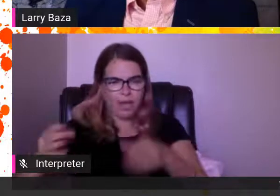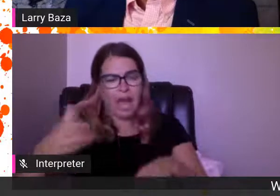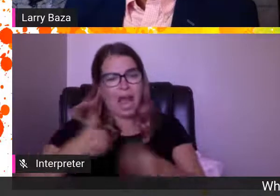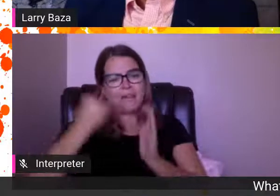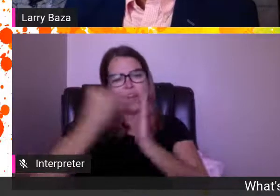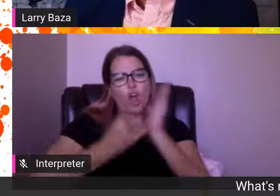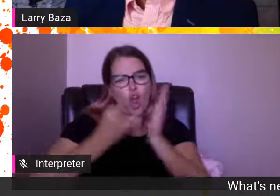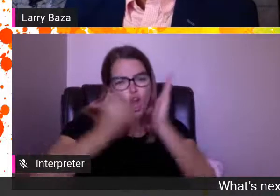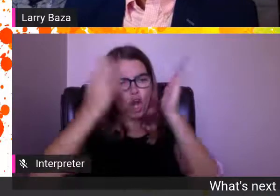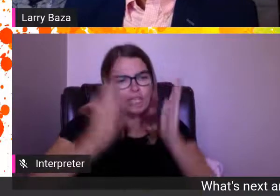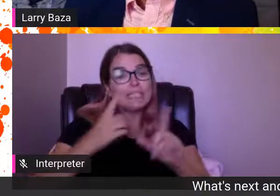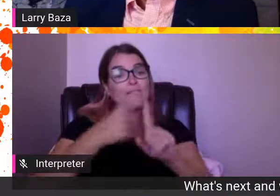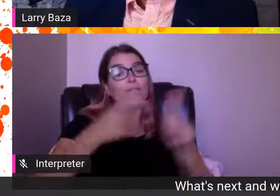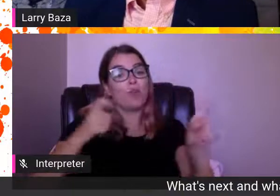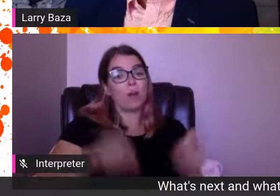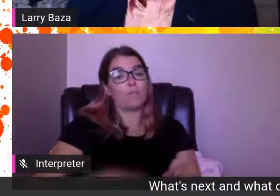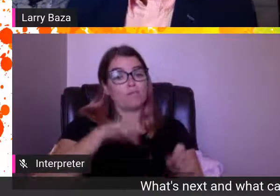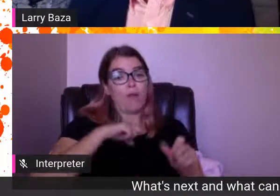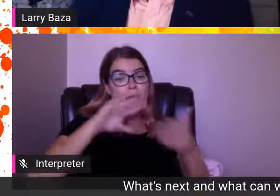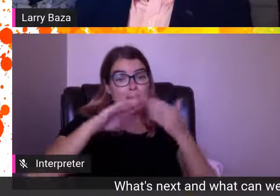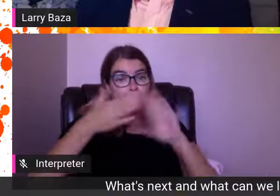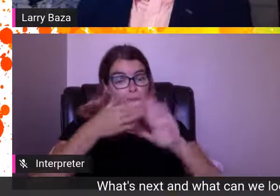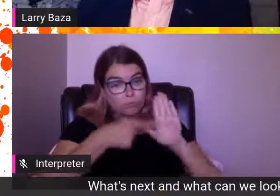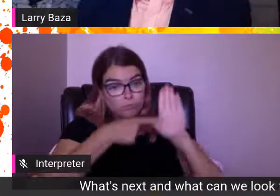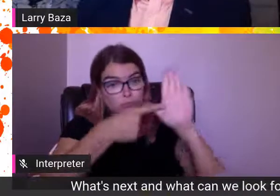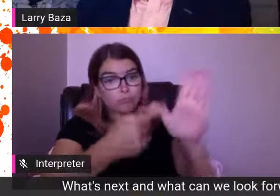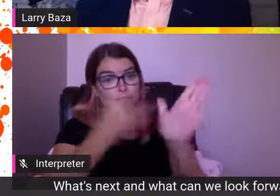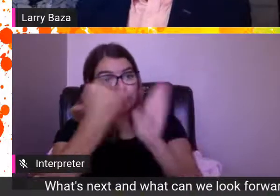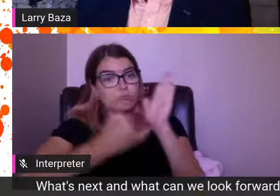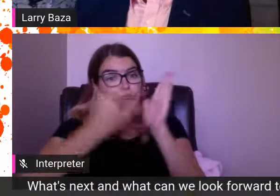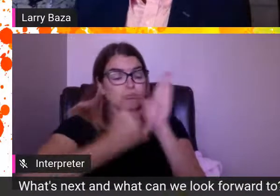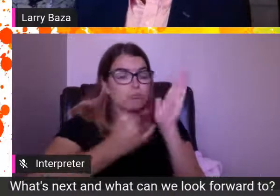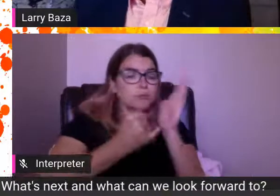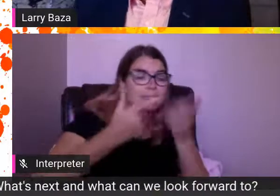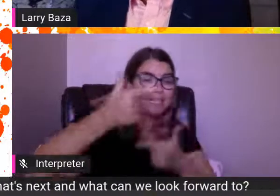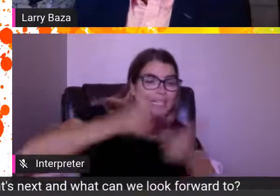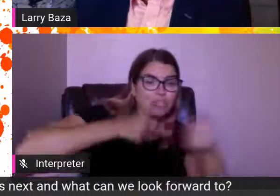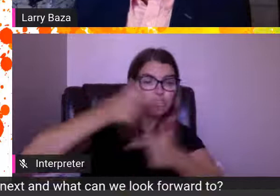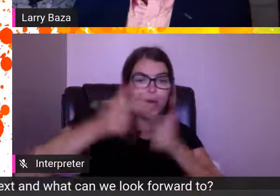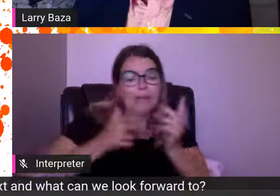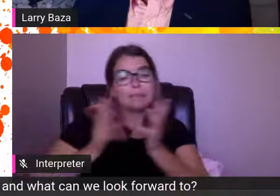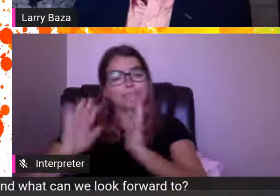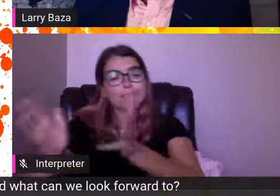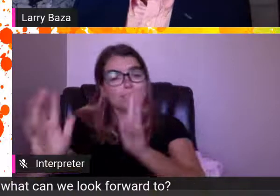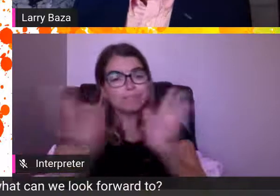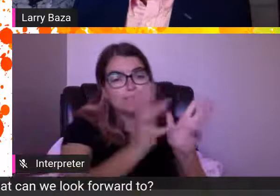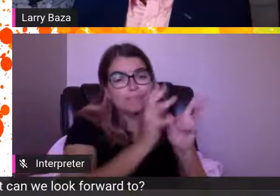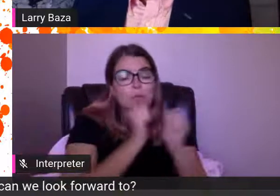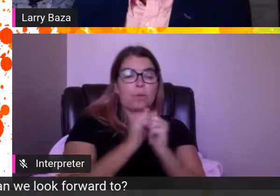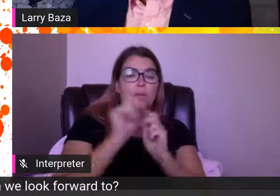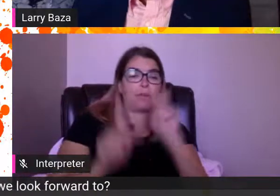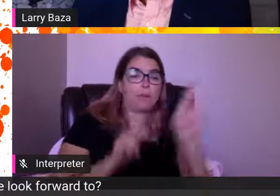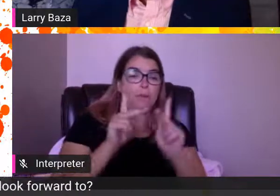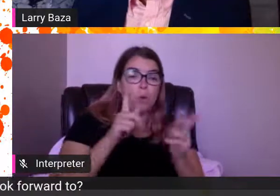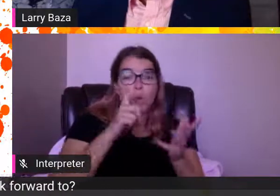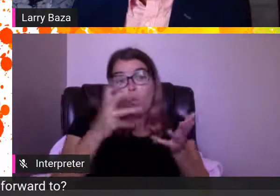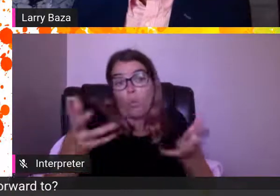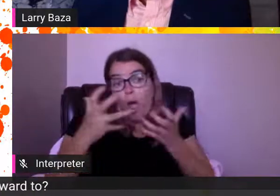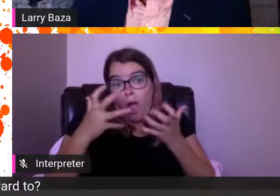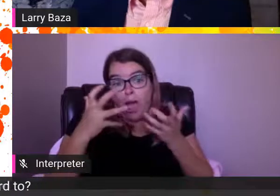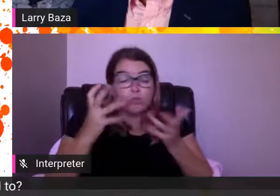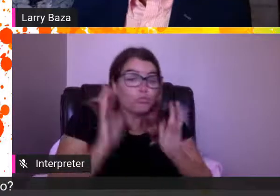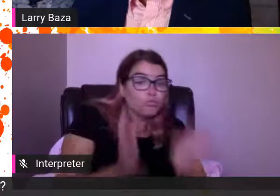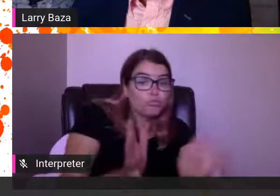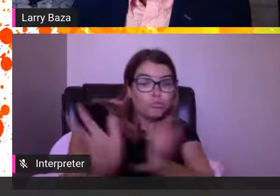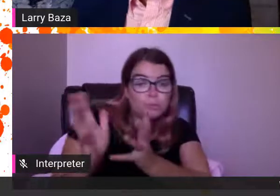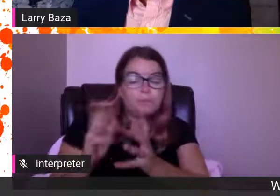the Pride community showing their artwork, getting the chance to interact with and speak to anybody who cares to stop by. And